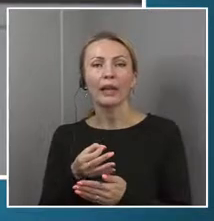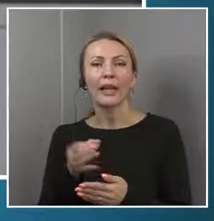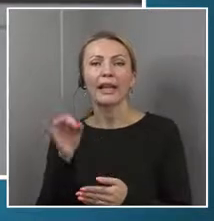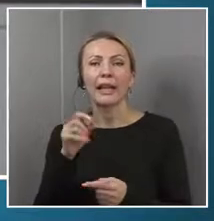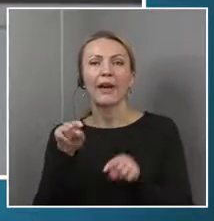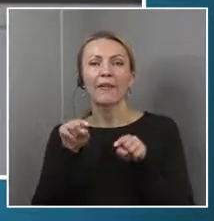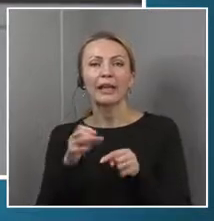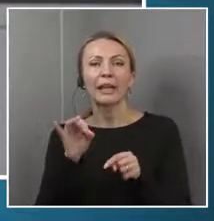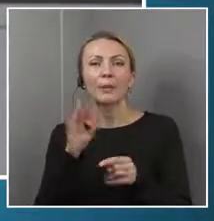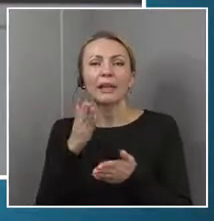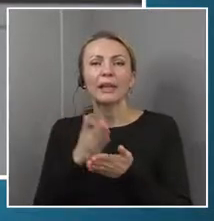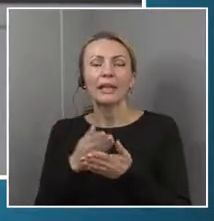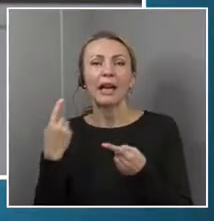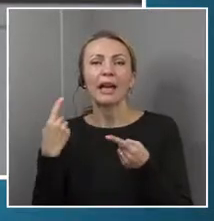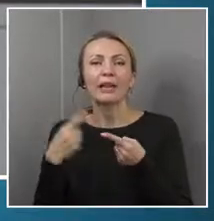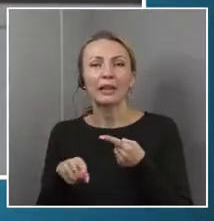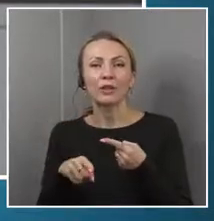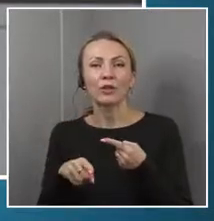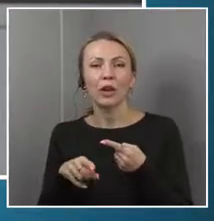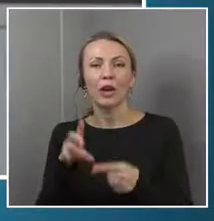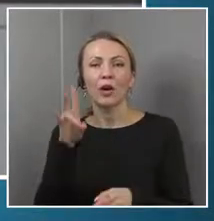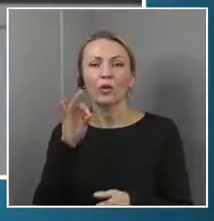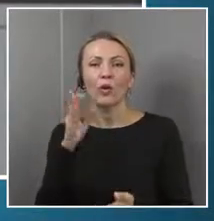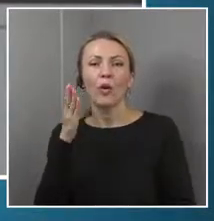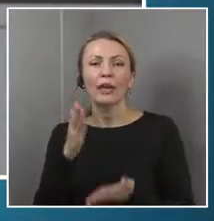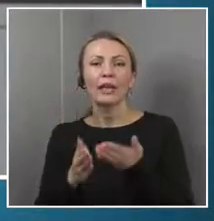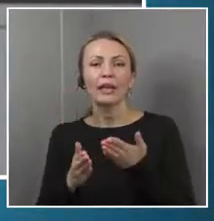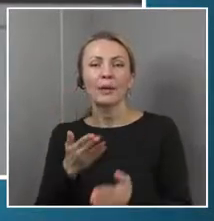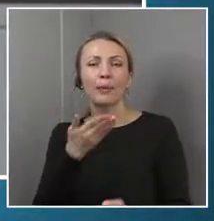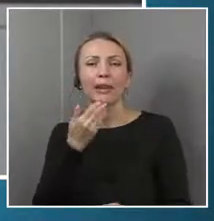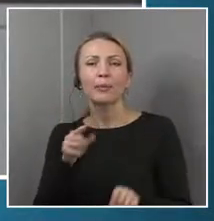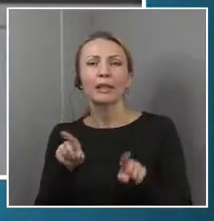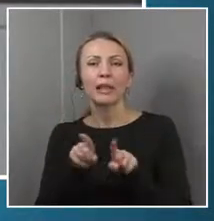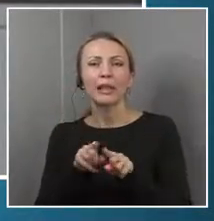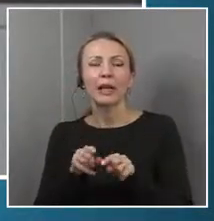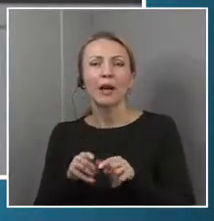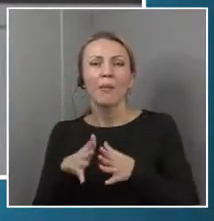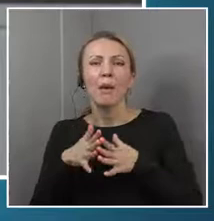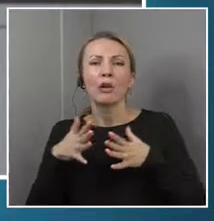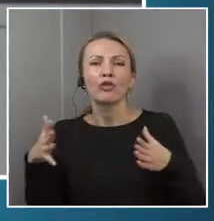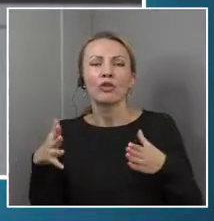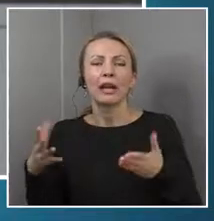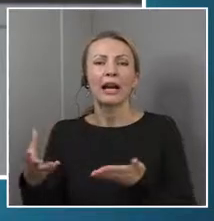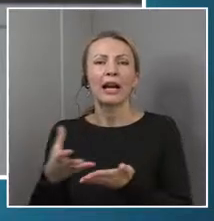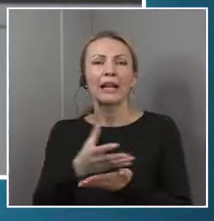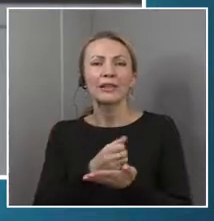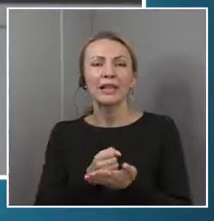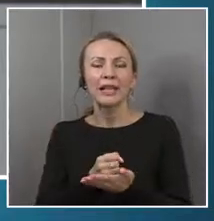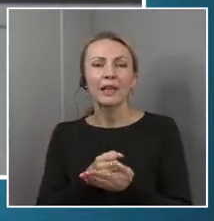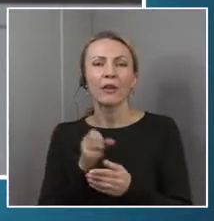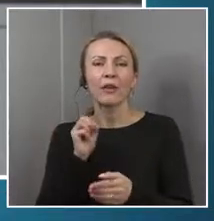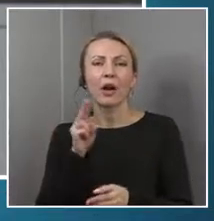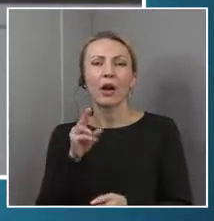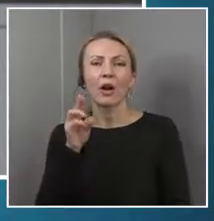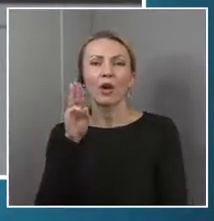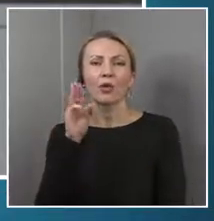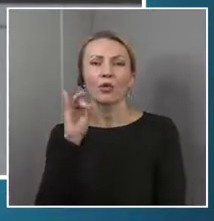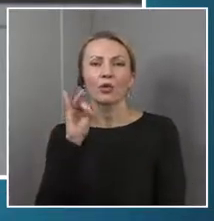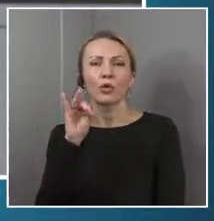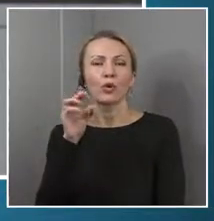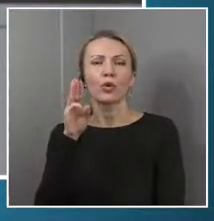anymore. They nationalized. But China is a different story